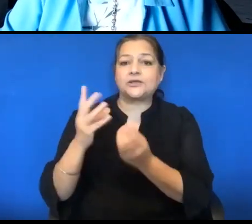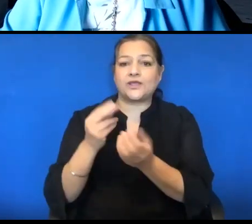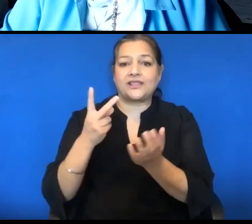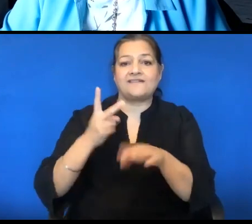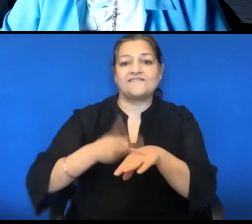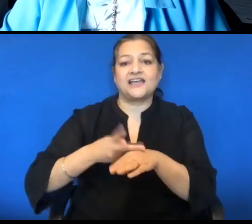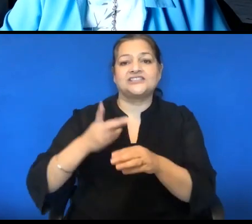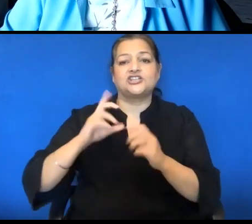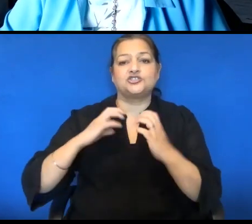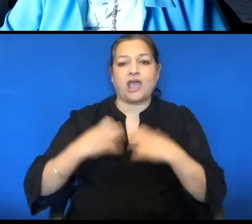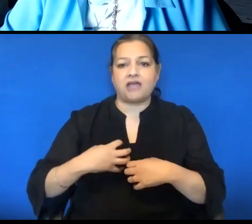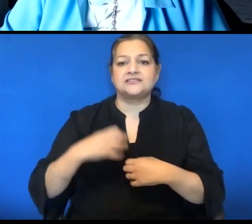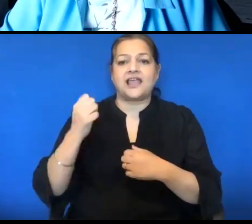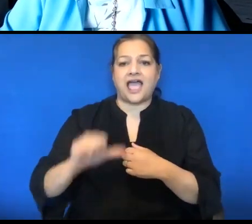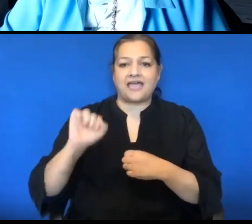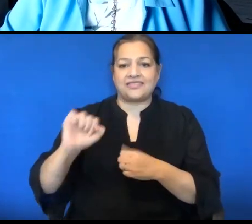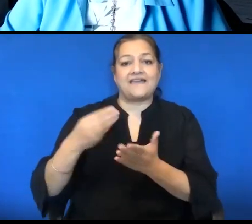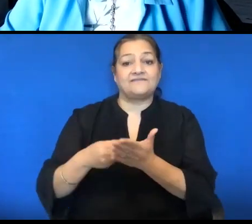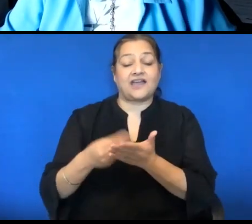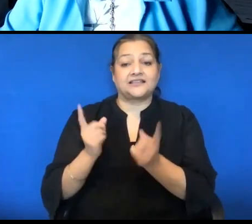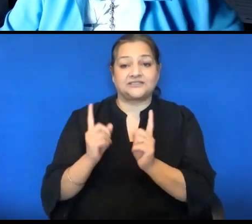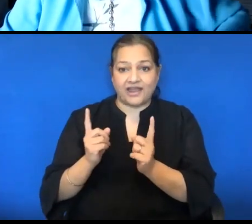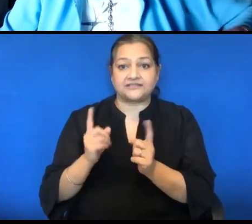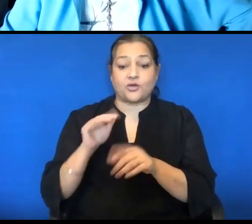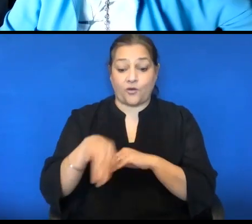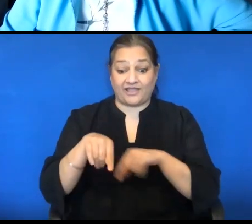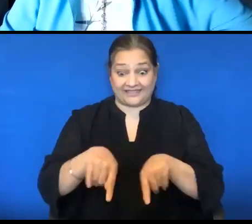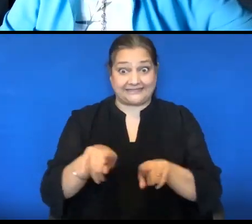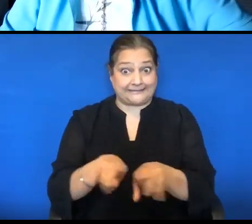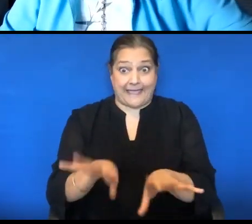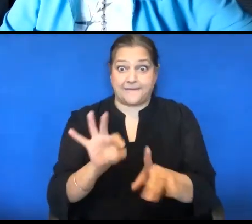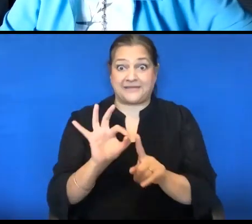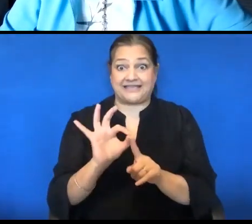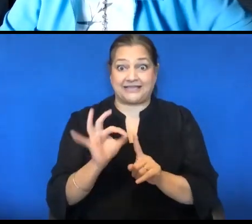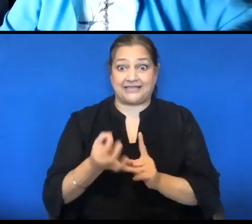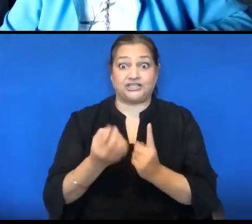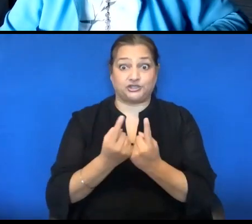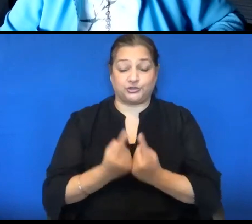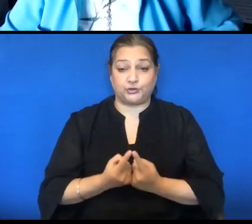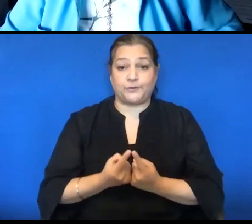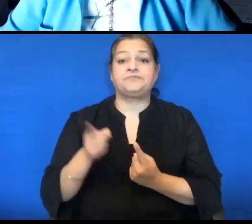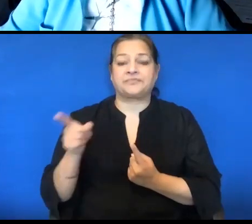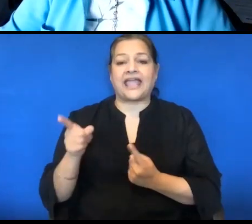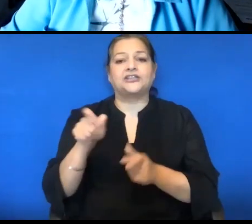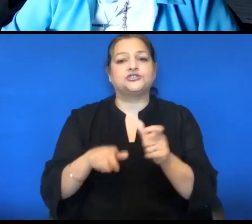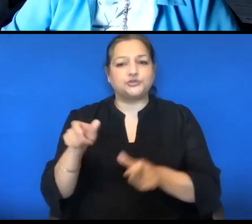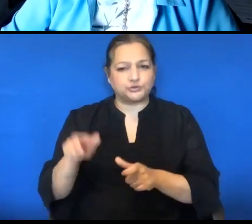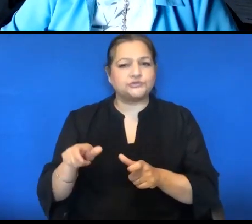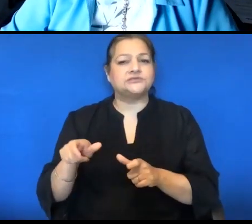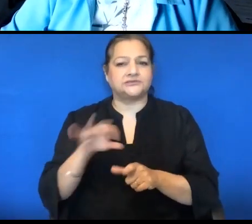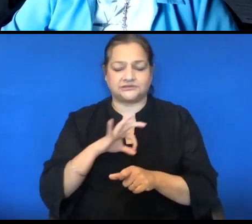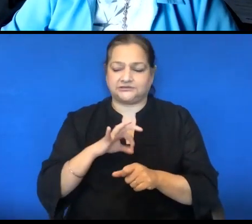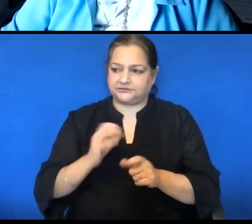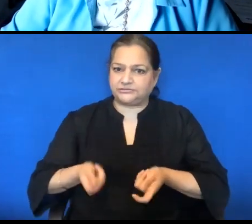directors about this specific issue. And I've spoken to the Office for Students and Nicola Dandridge to raise some of these